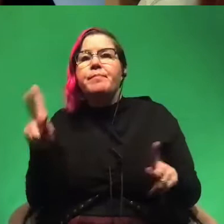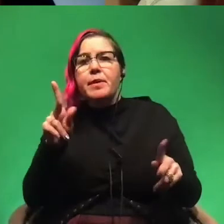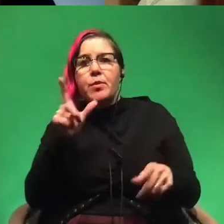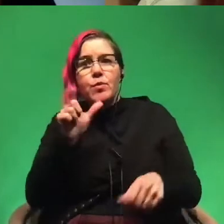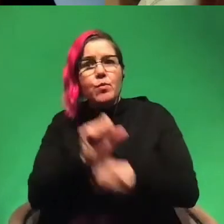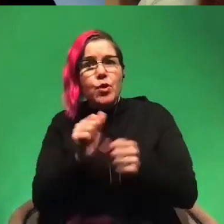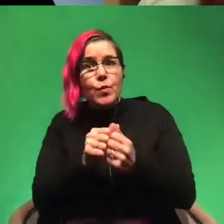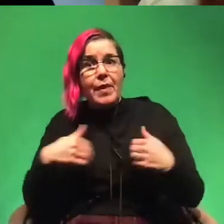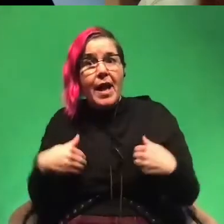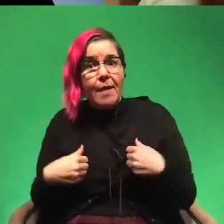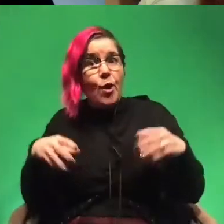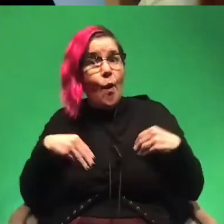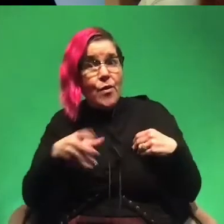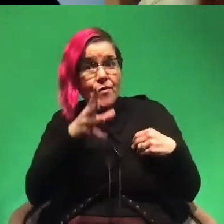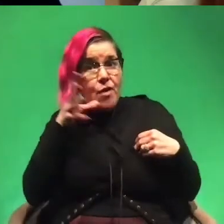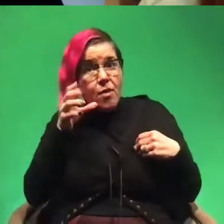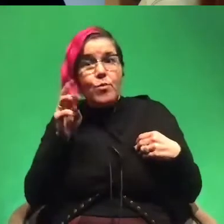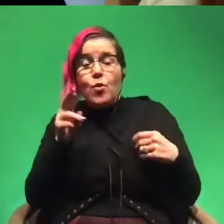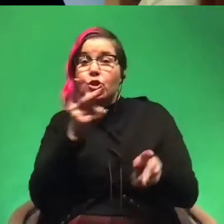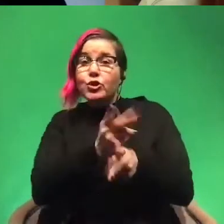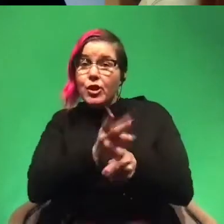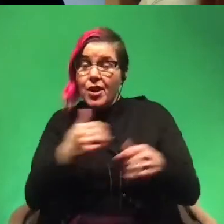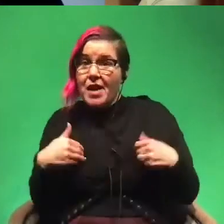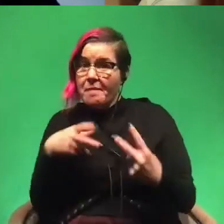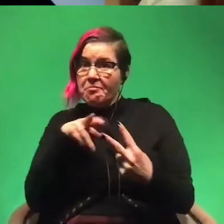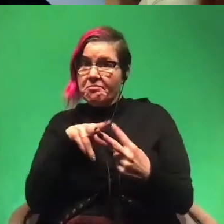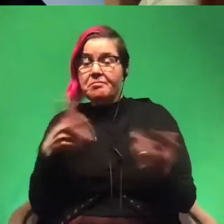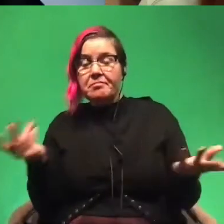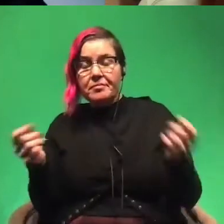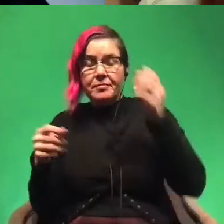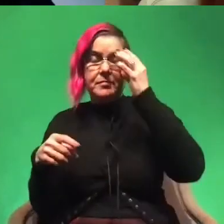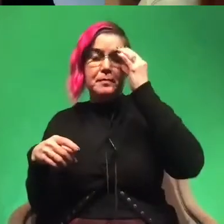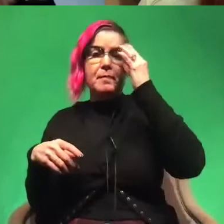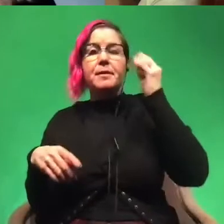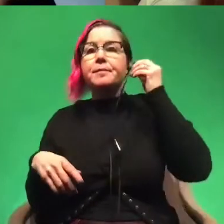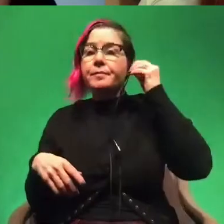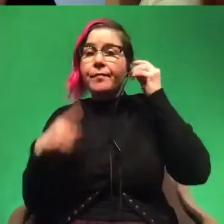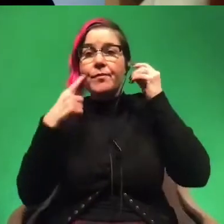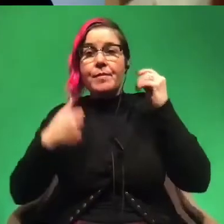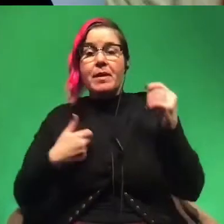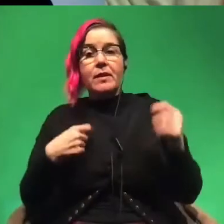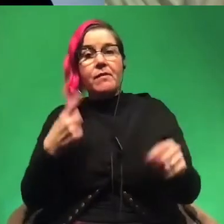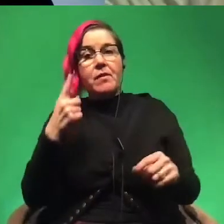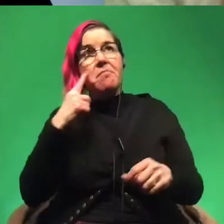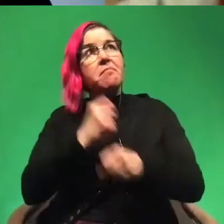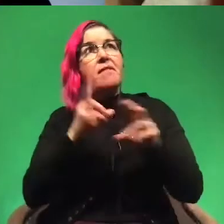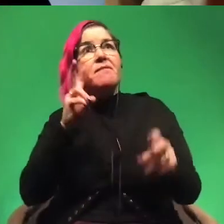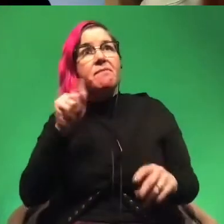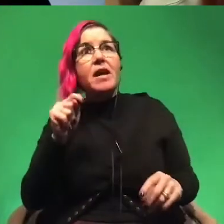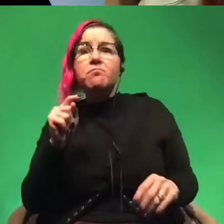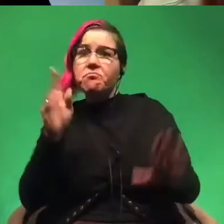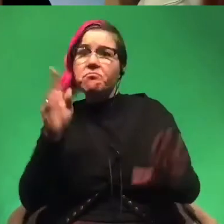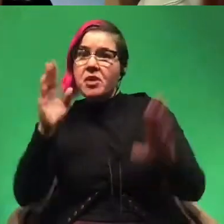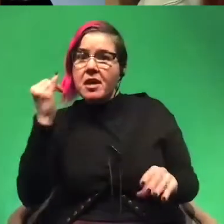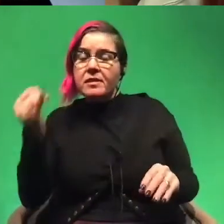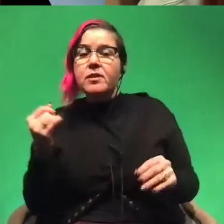either owned a farm or they took care of the animals for the people who owned a farm. And for me, I thought being a veterinarian seemed like a really great idea